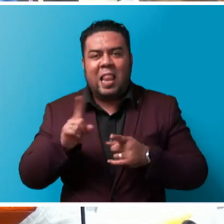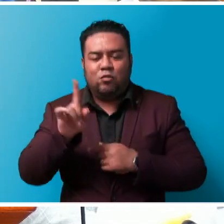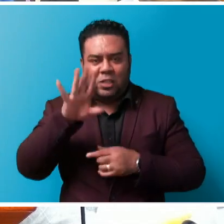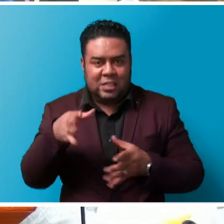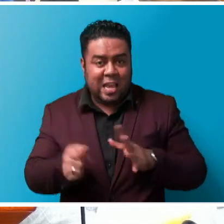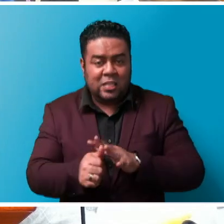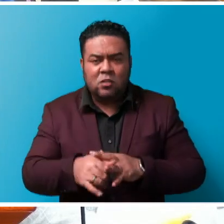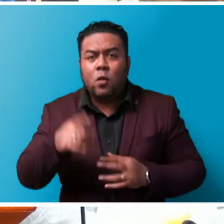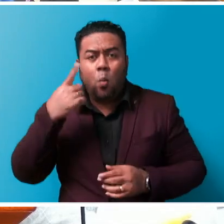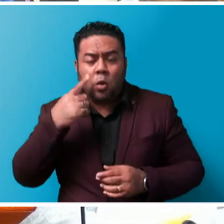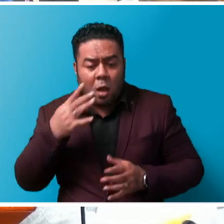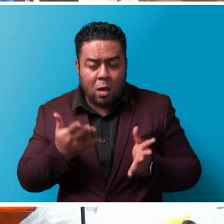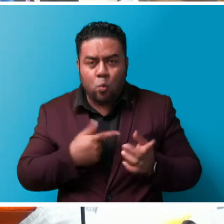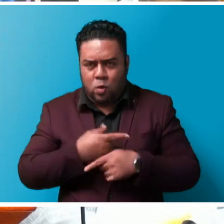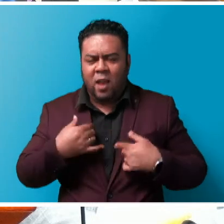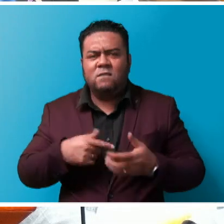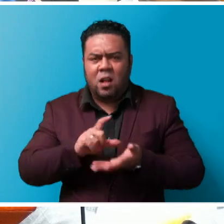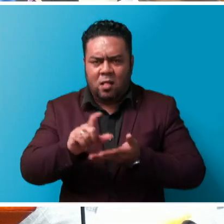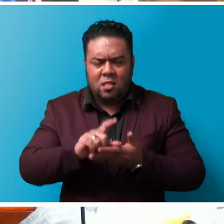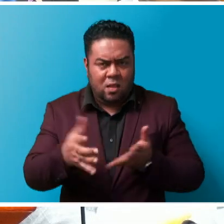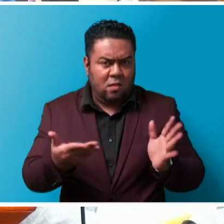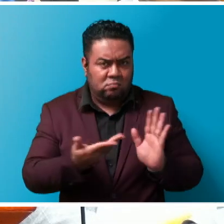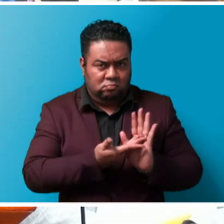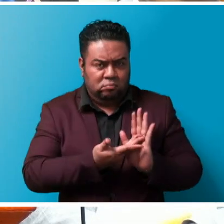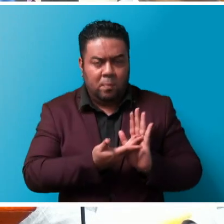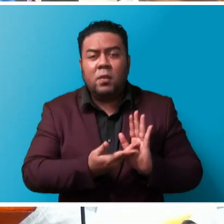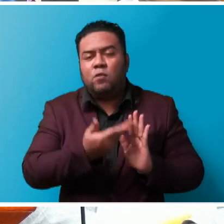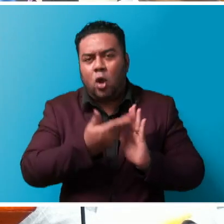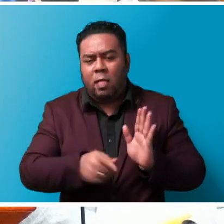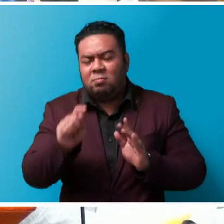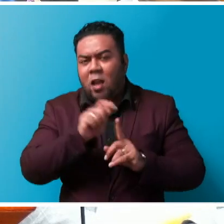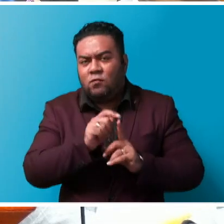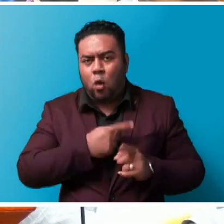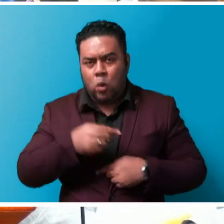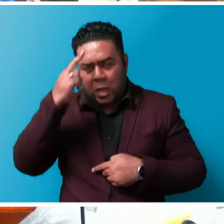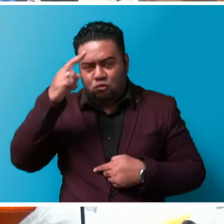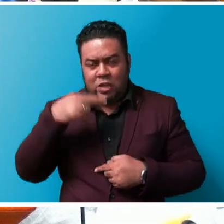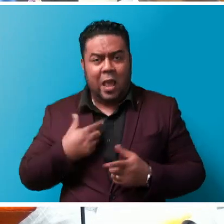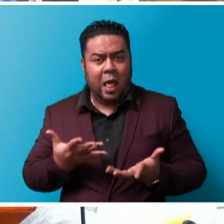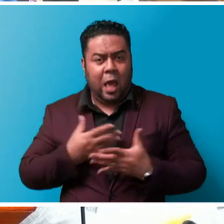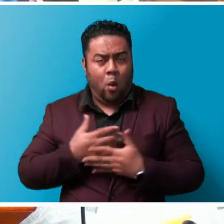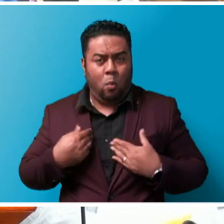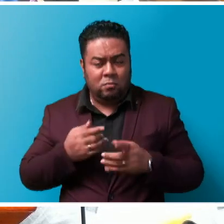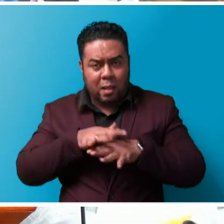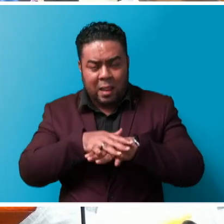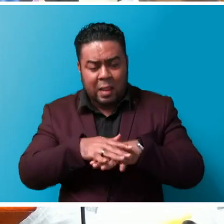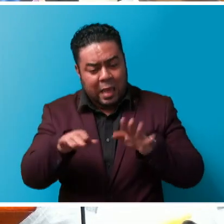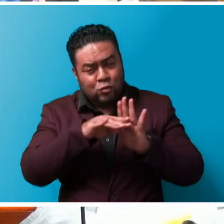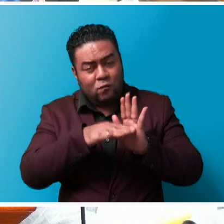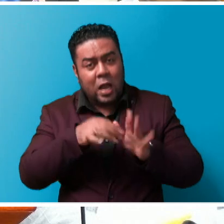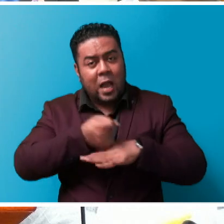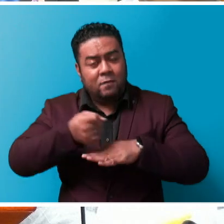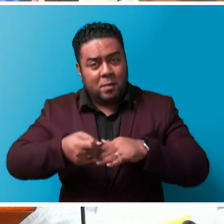sir, we have a clear ambition, targets for our nation, and outline our government's commitment